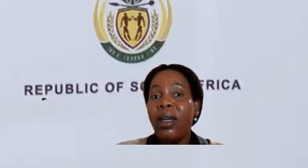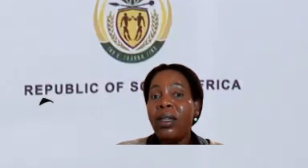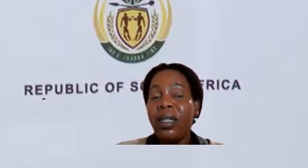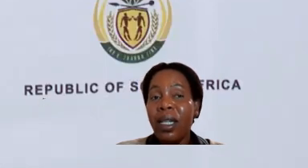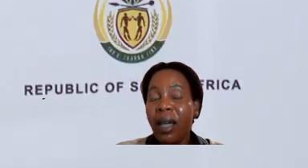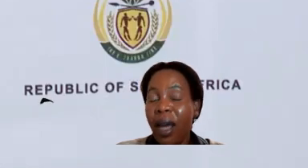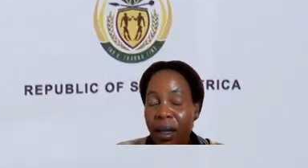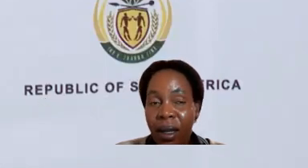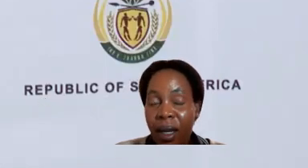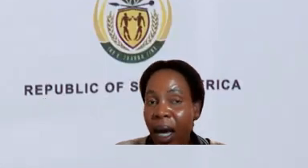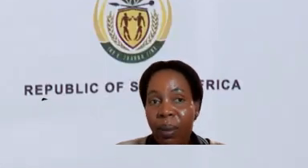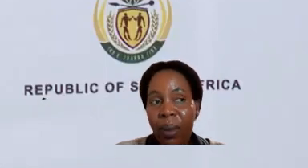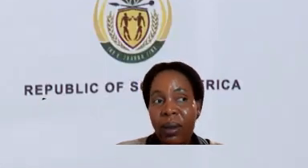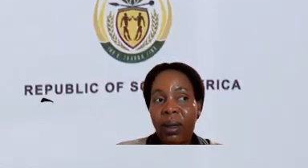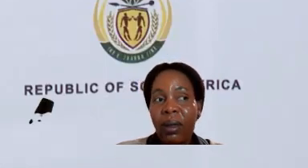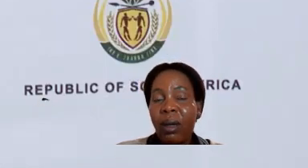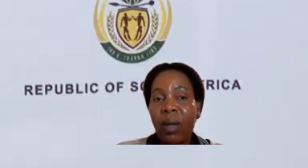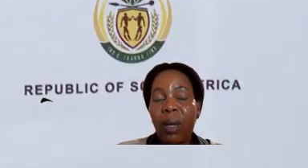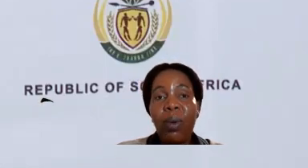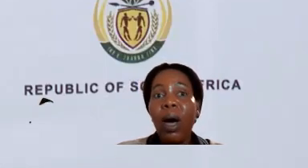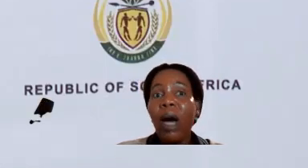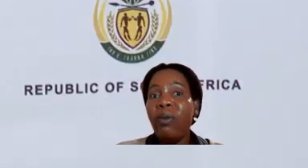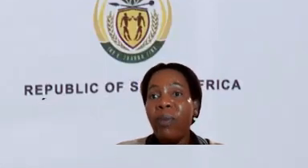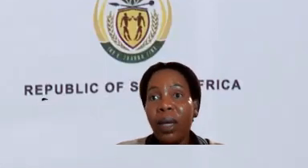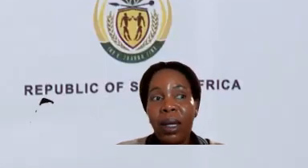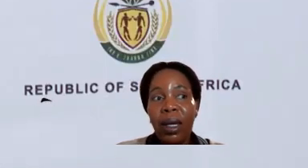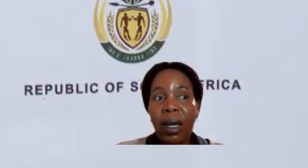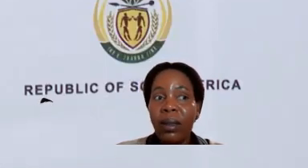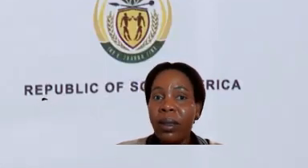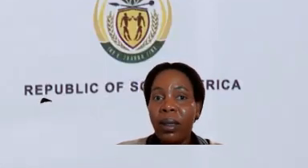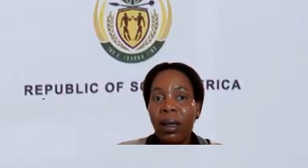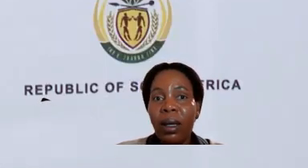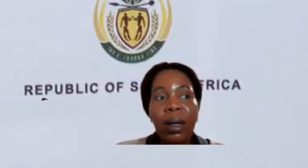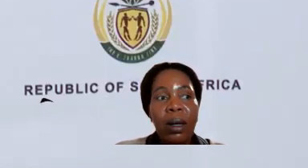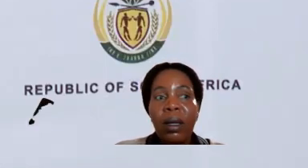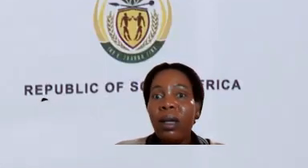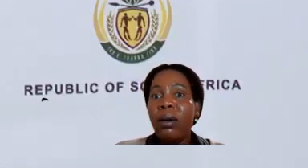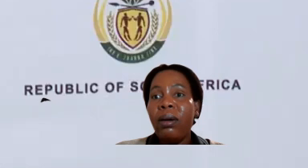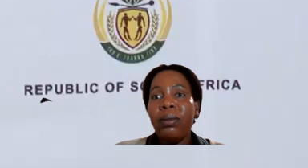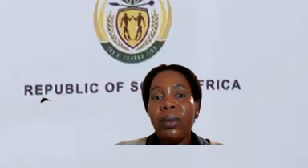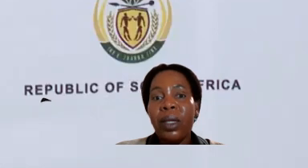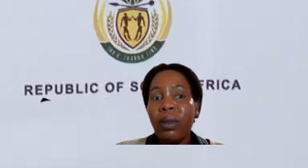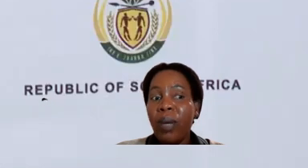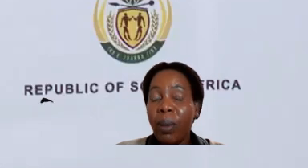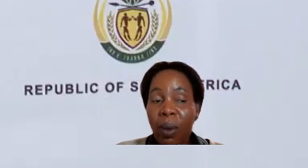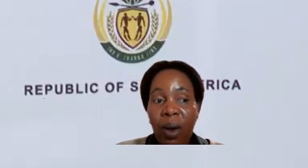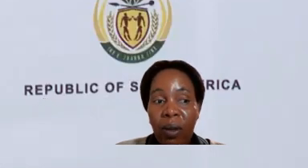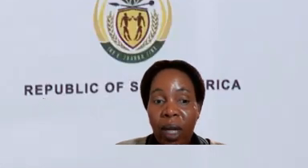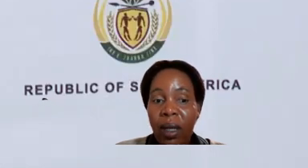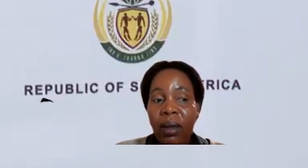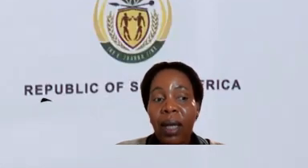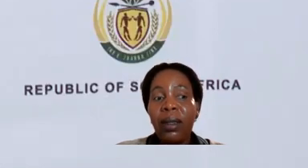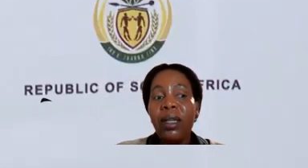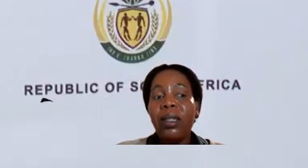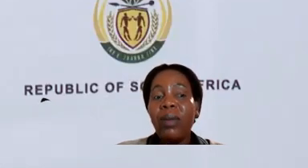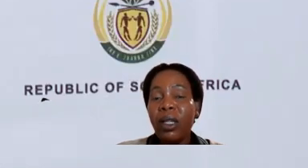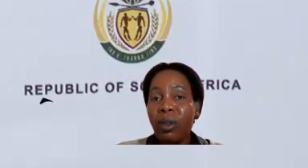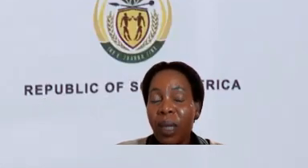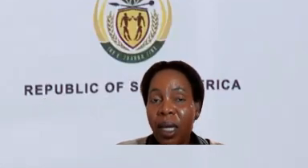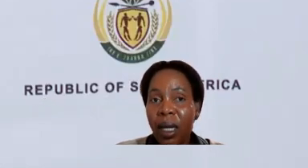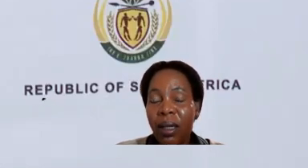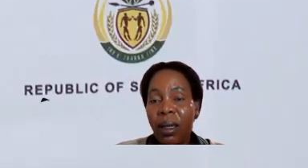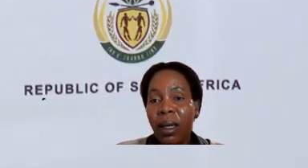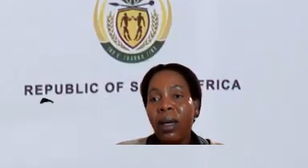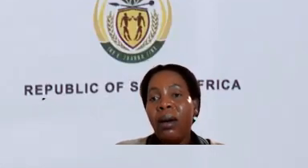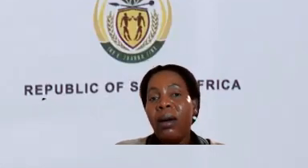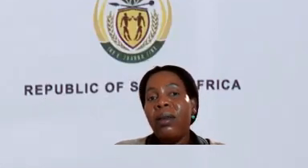be, anything can happen. It can be a blowout of methane gas, you know. So people who are feeling that there's something